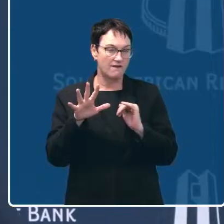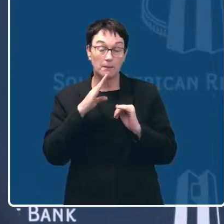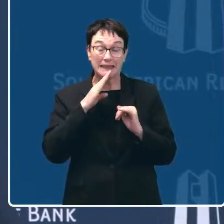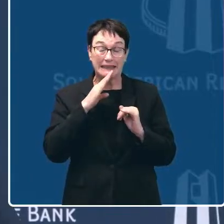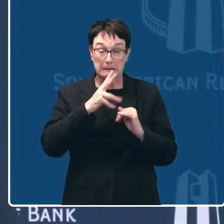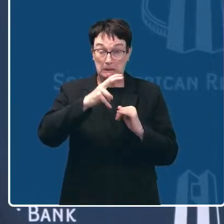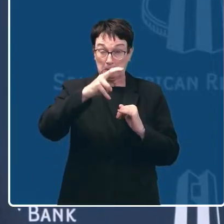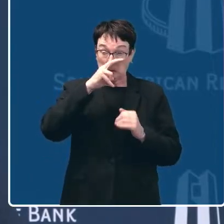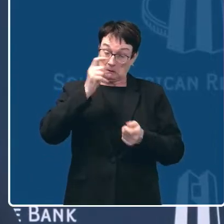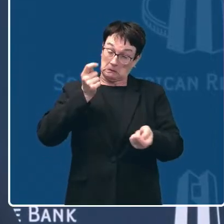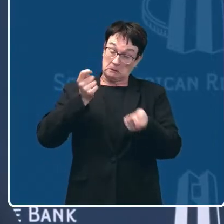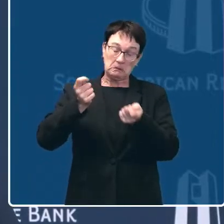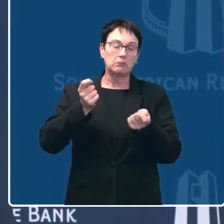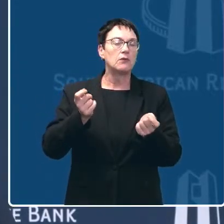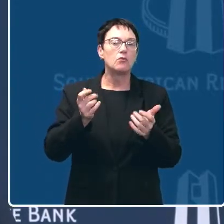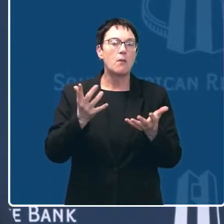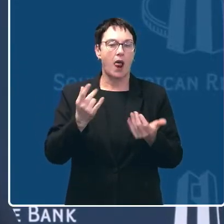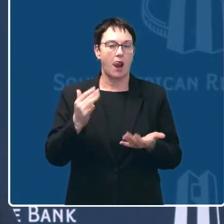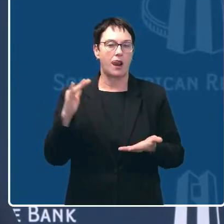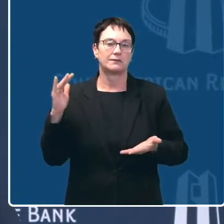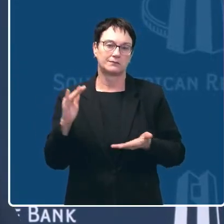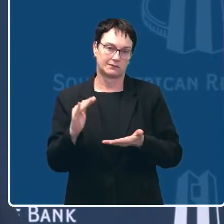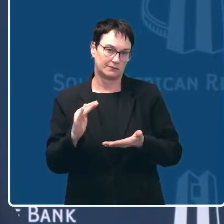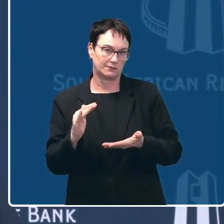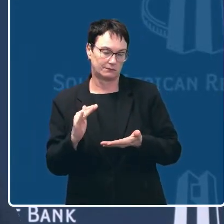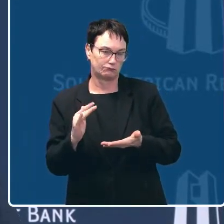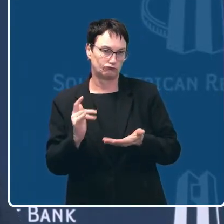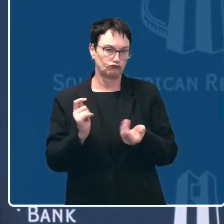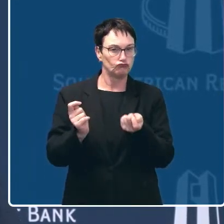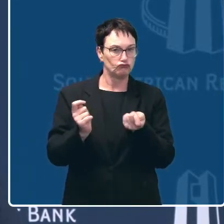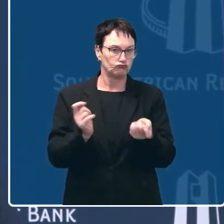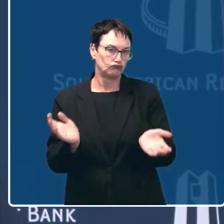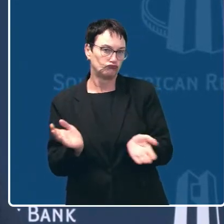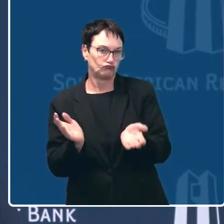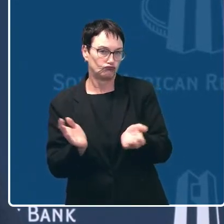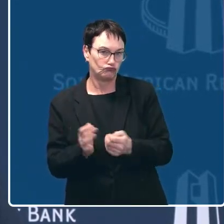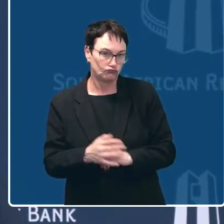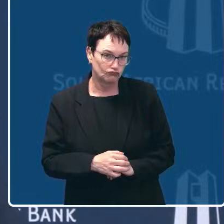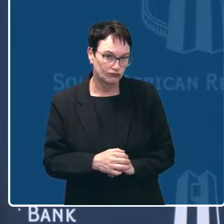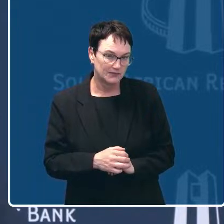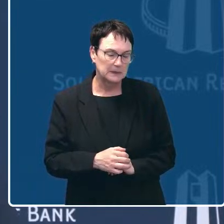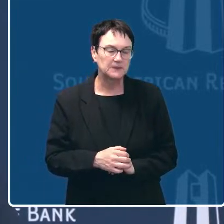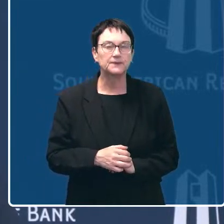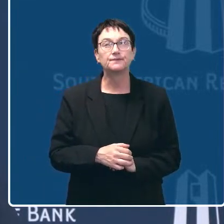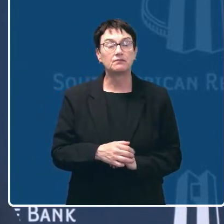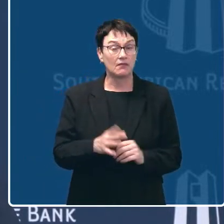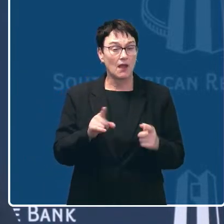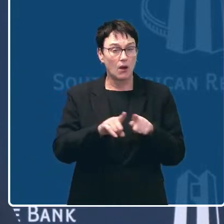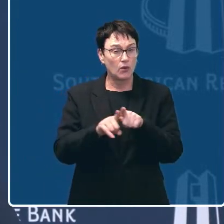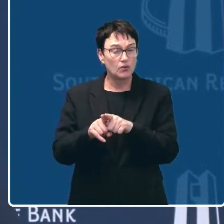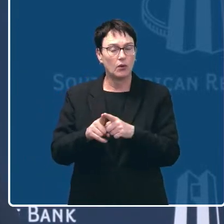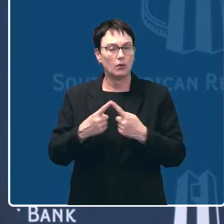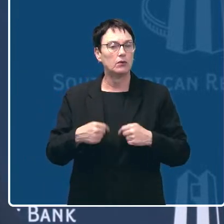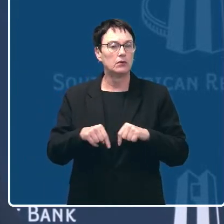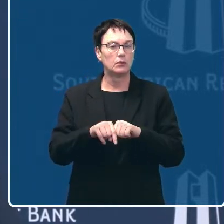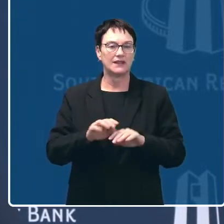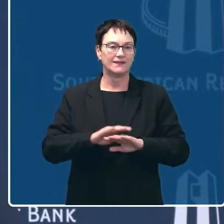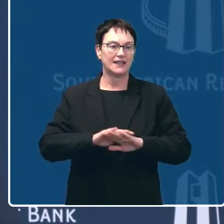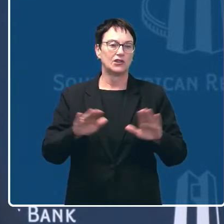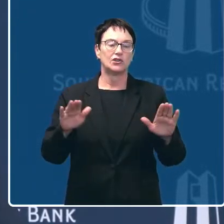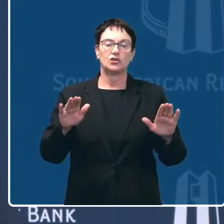restrictive as we were in the previous meeting. And then, of course, we did talk about